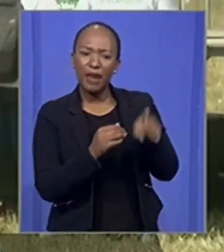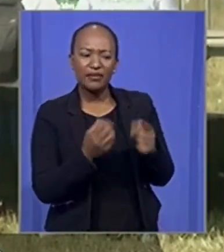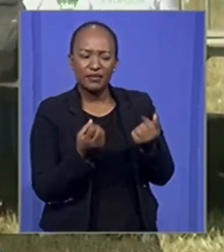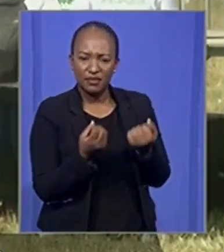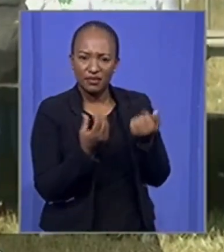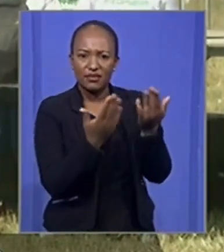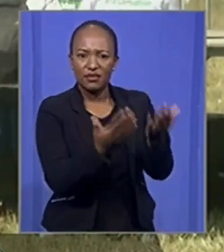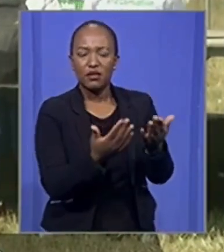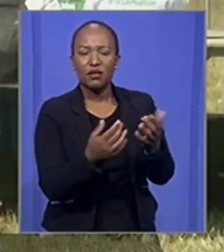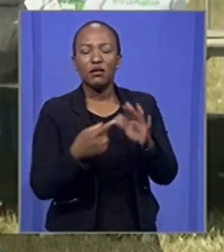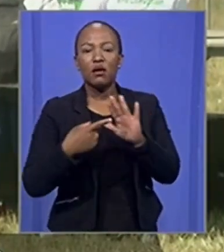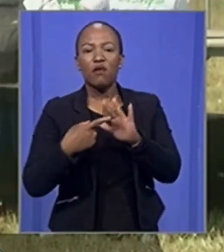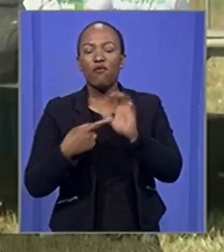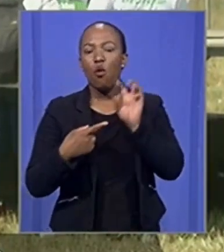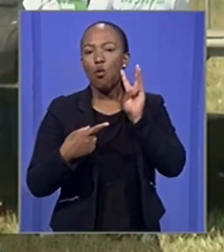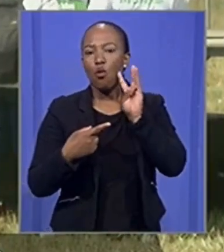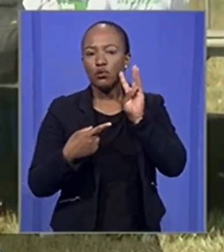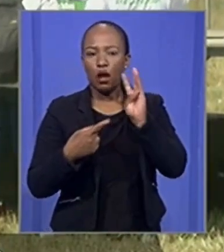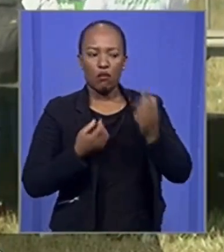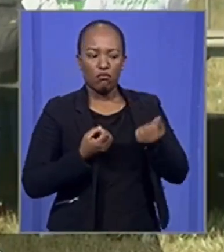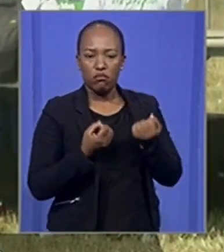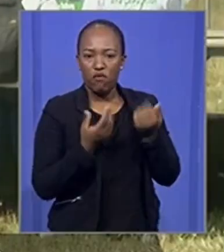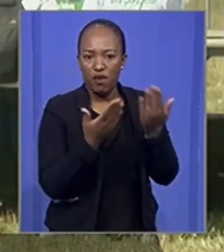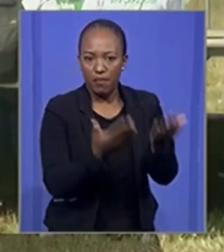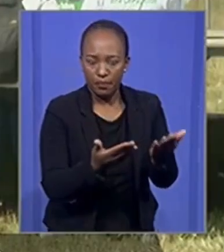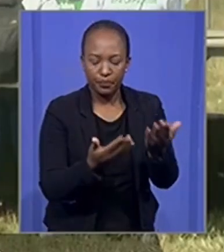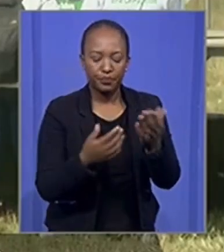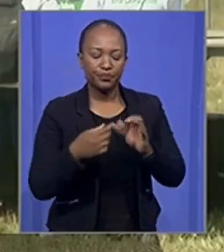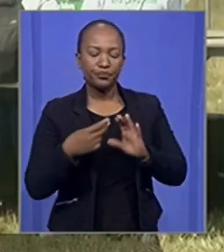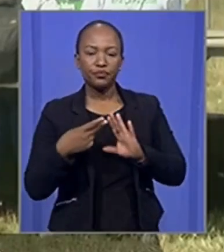provision, in terms of